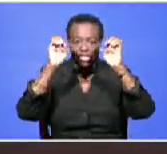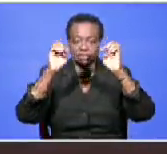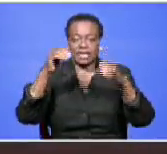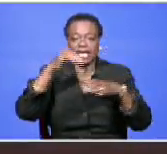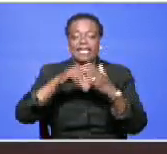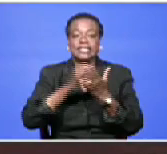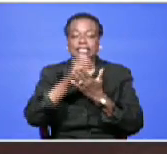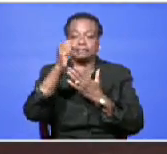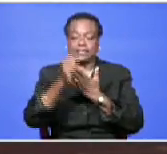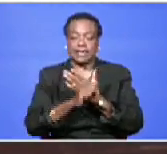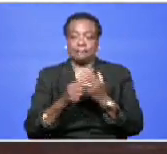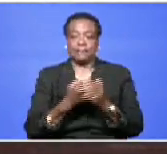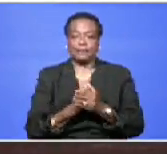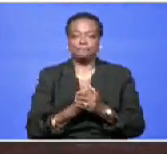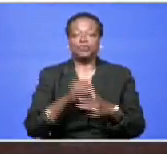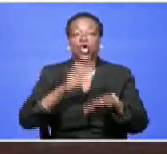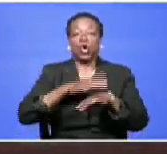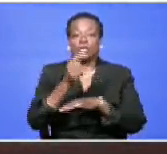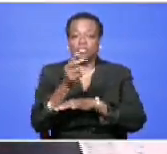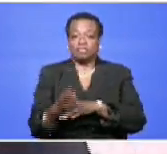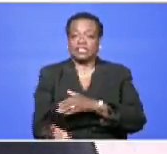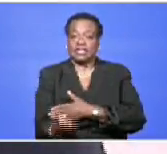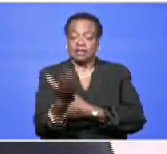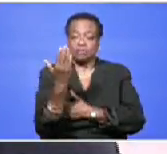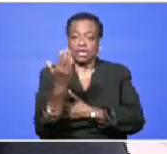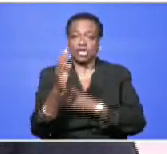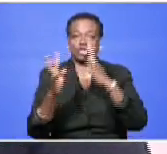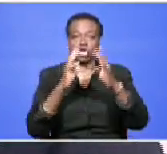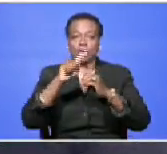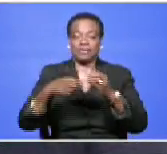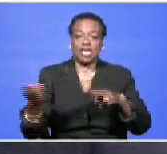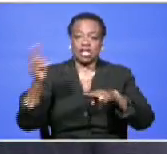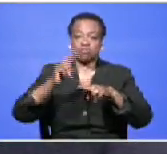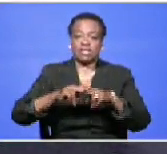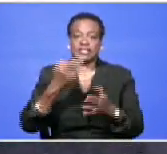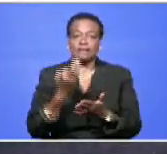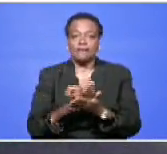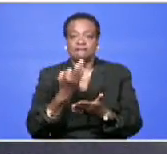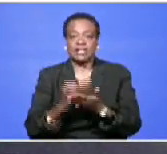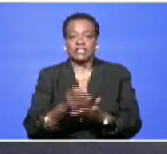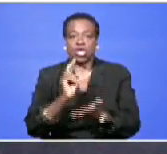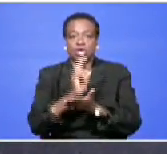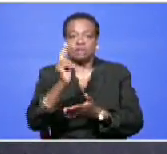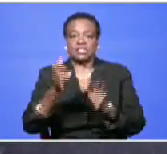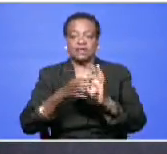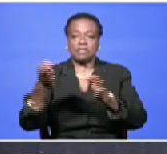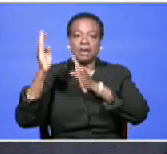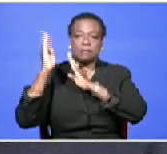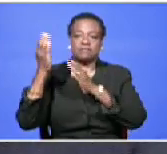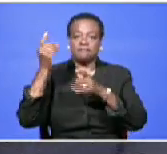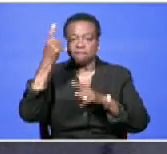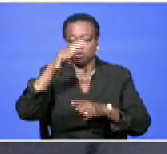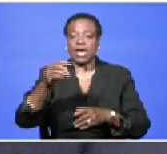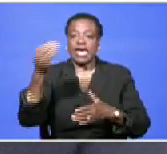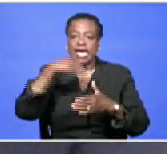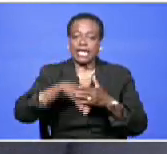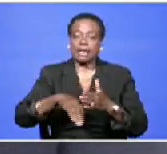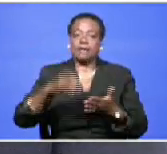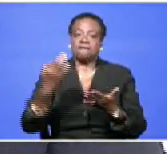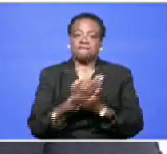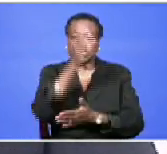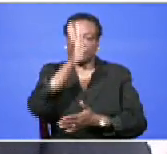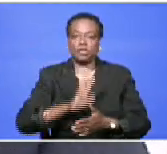Thursday morning, about the increase in fees and the increase in tuition at the University of the Bahamas for incoming freshmen